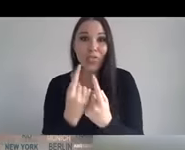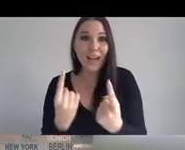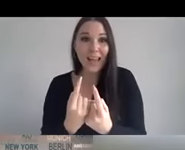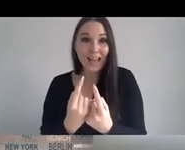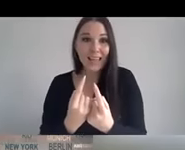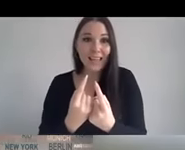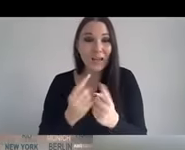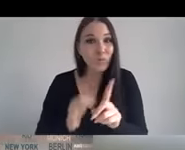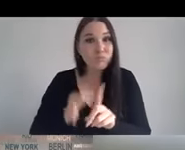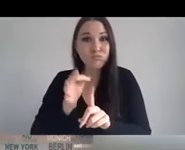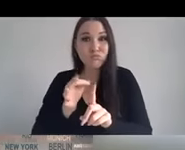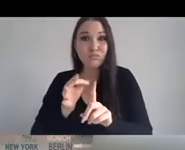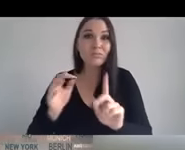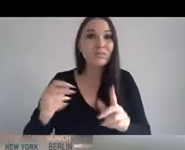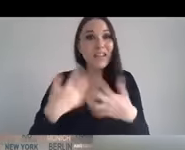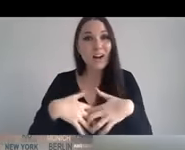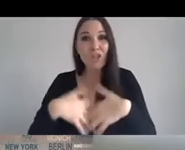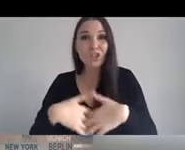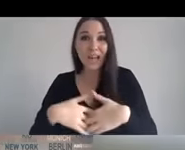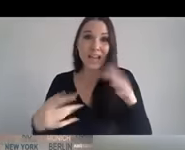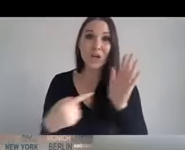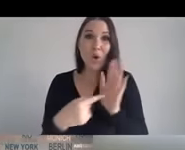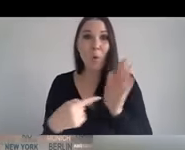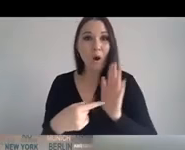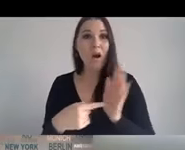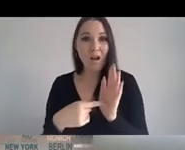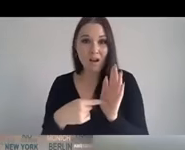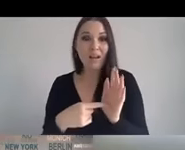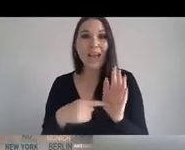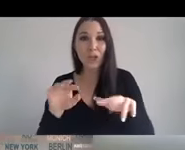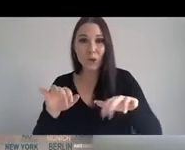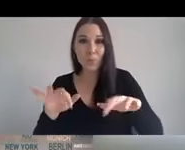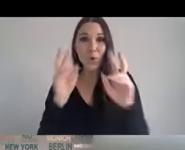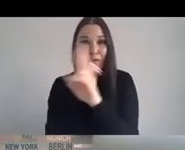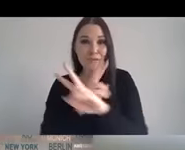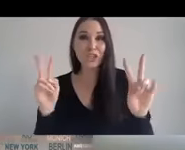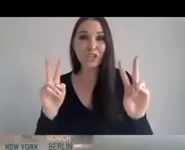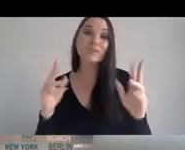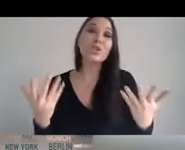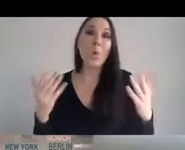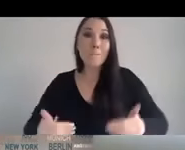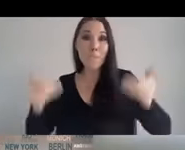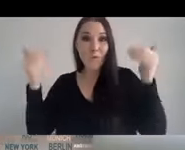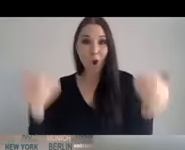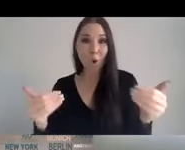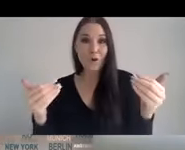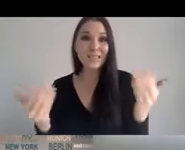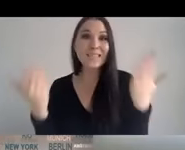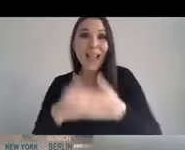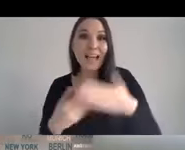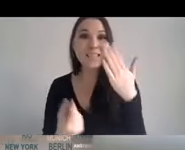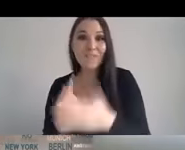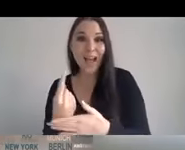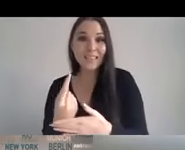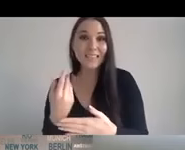driving technology advancements that have been at the core of computer vision. So I suppose moving on to tonight's event,